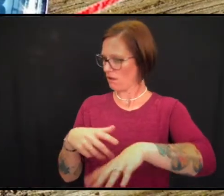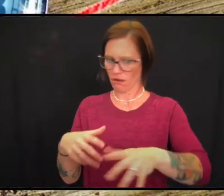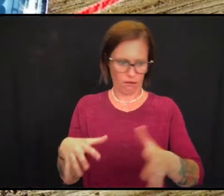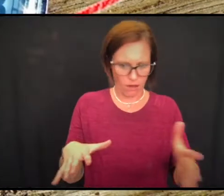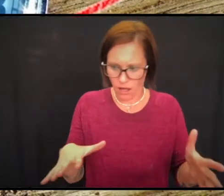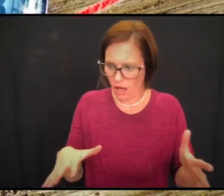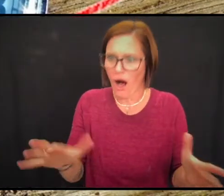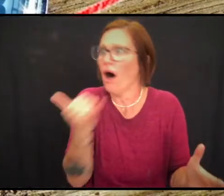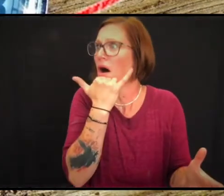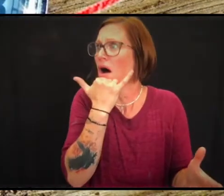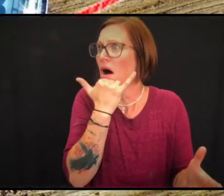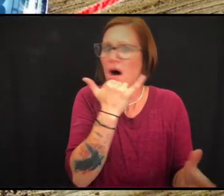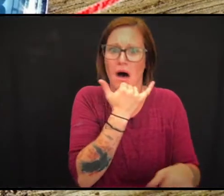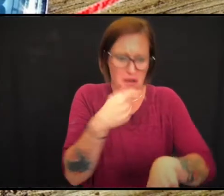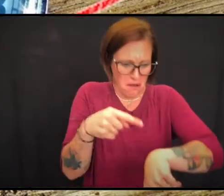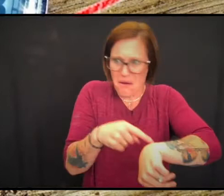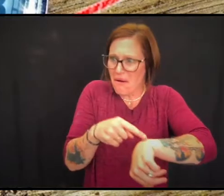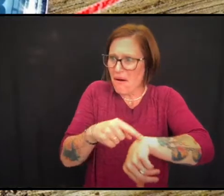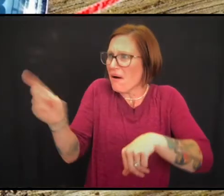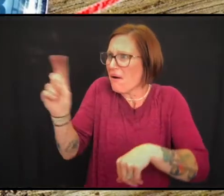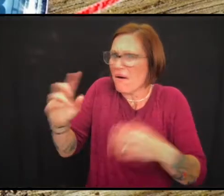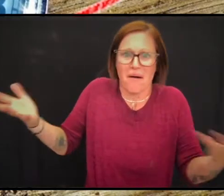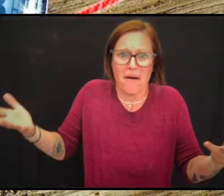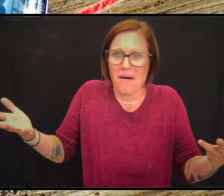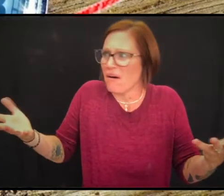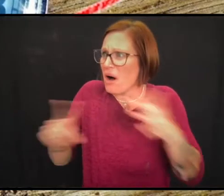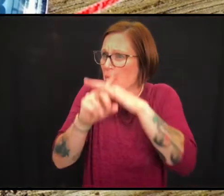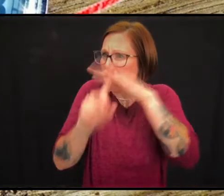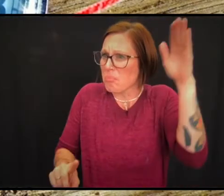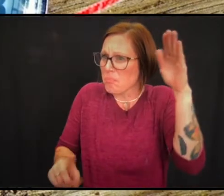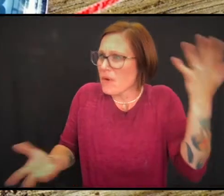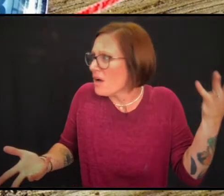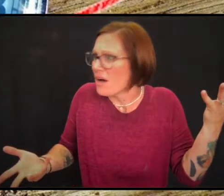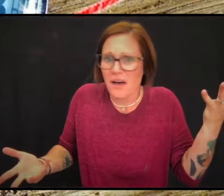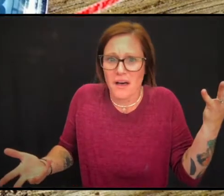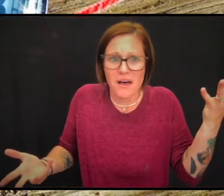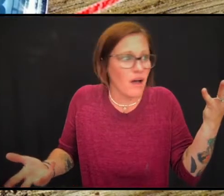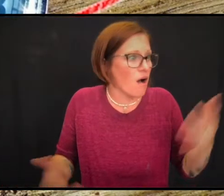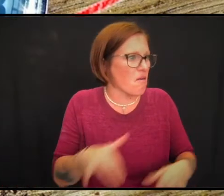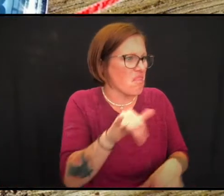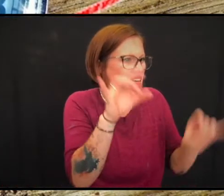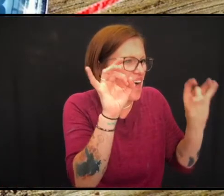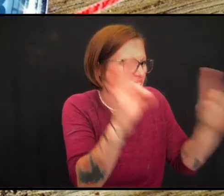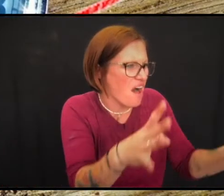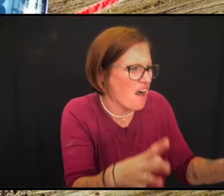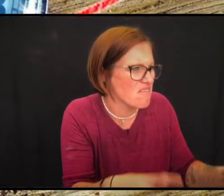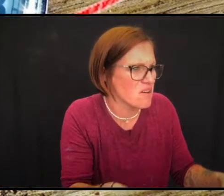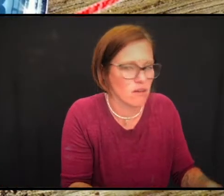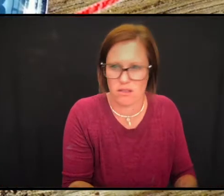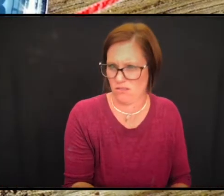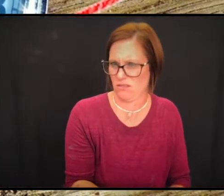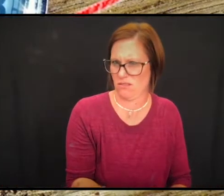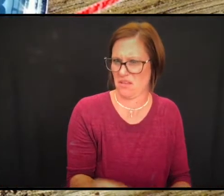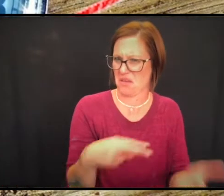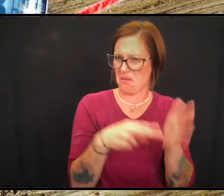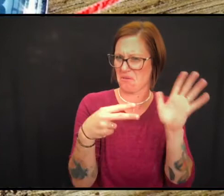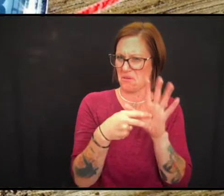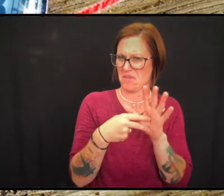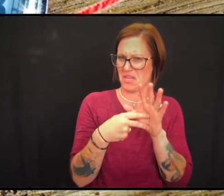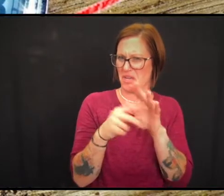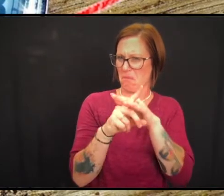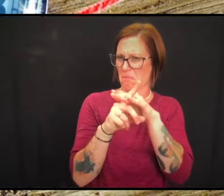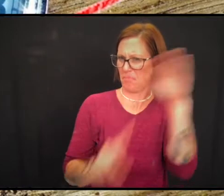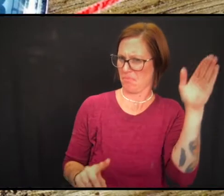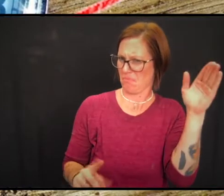Paul, my watch is gone. That's terrible. Your watch is gone?